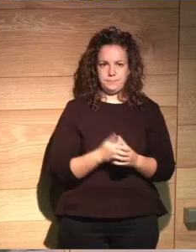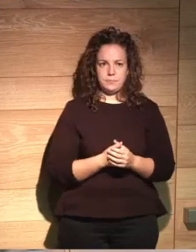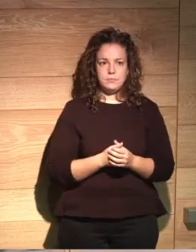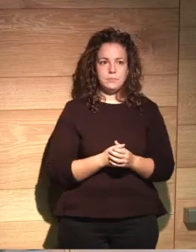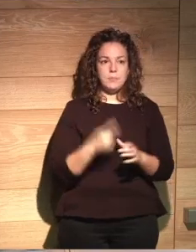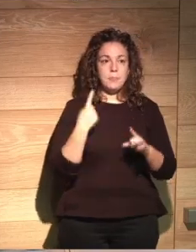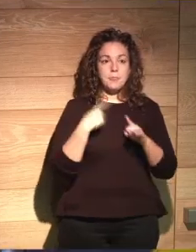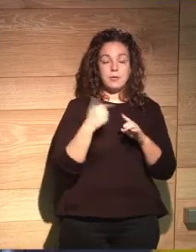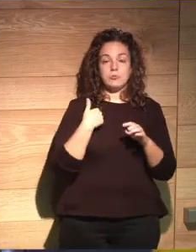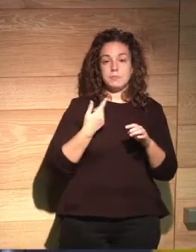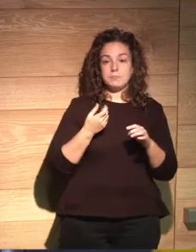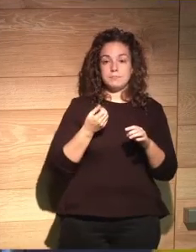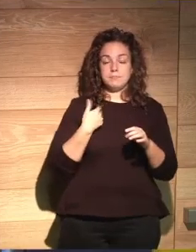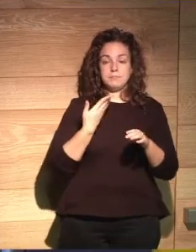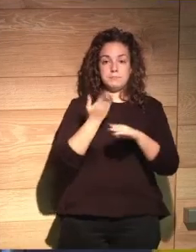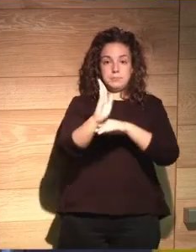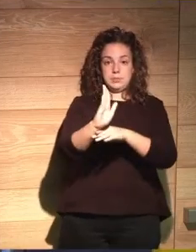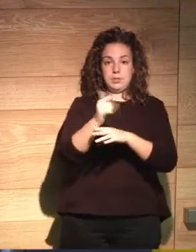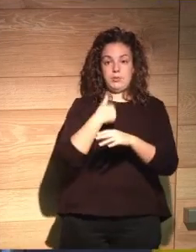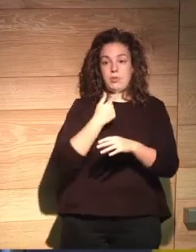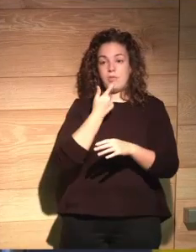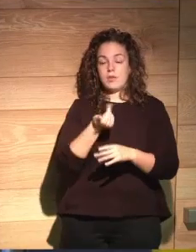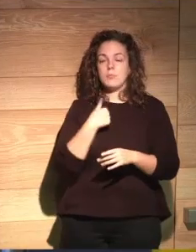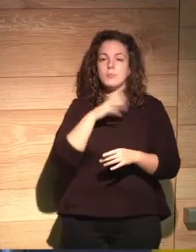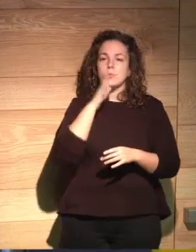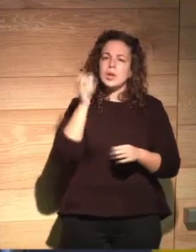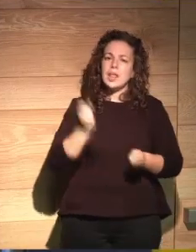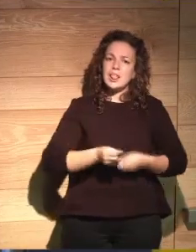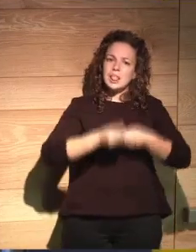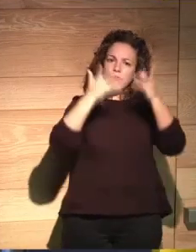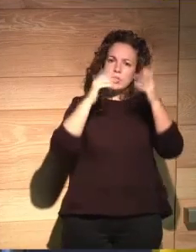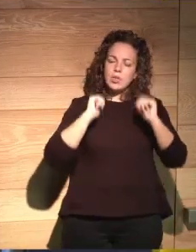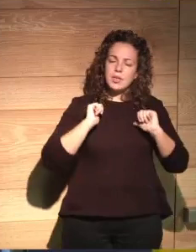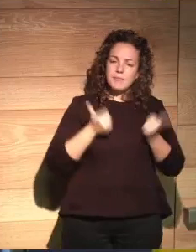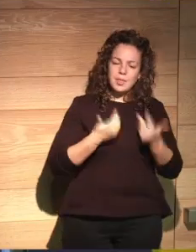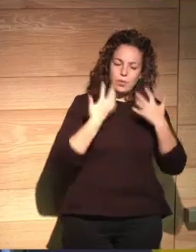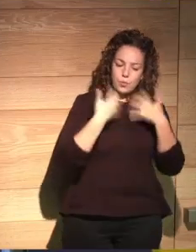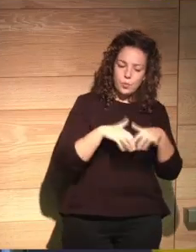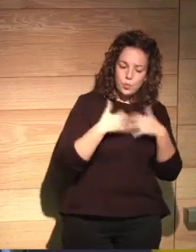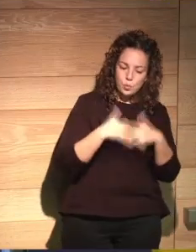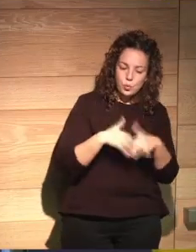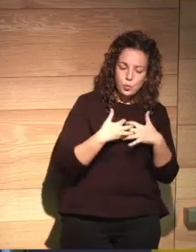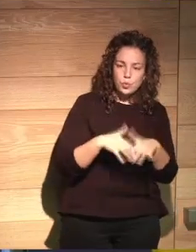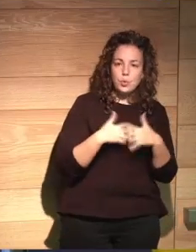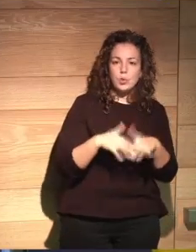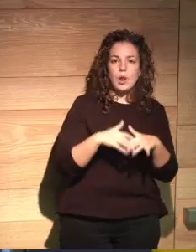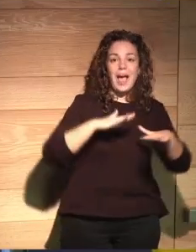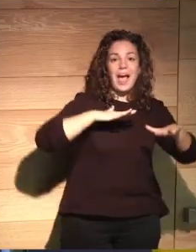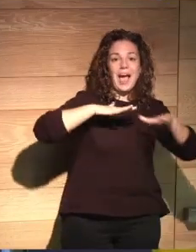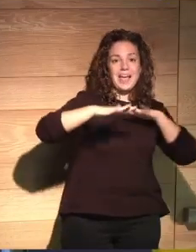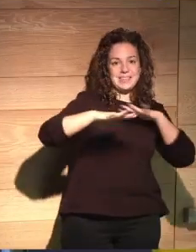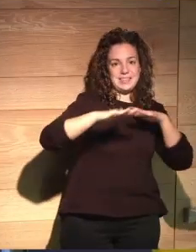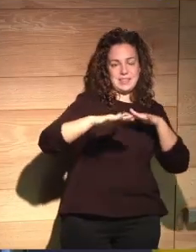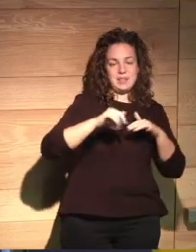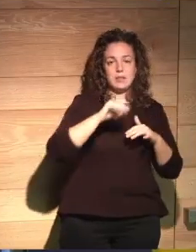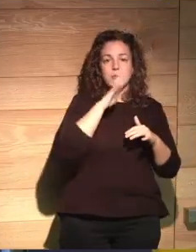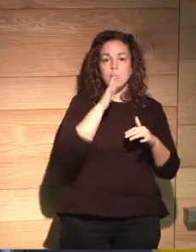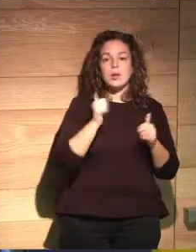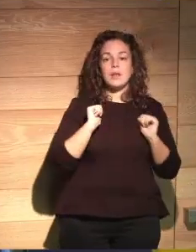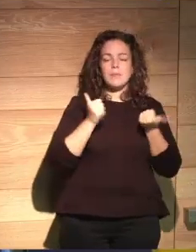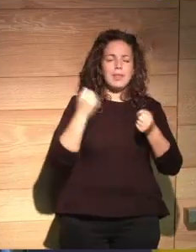another phenomenon, and I mentioned that in my presentation very briefly, the fact that the building starts working as